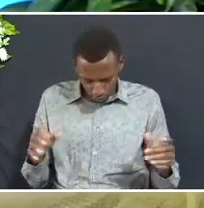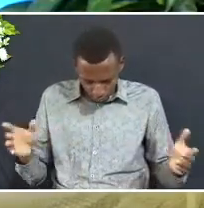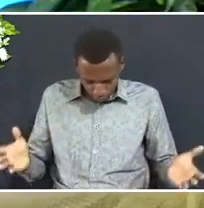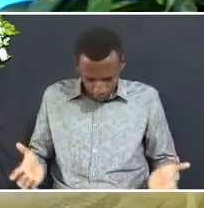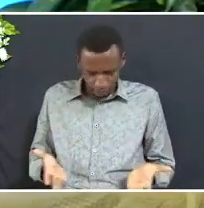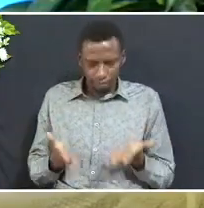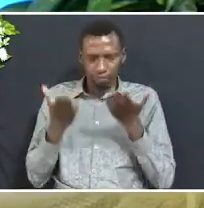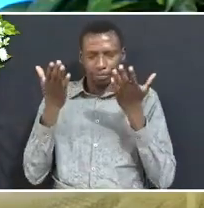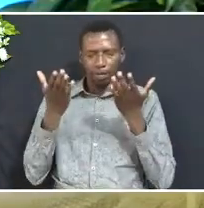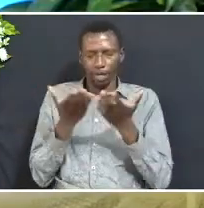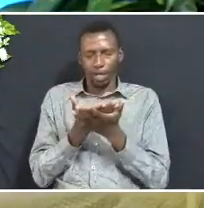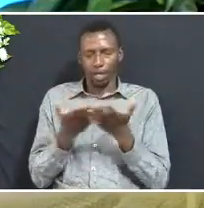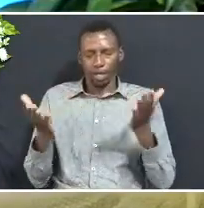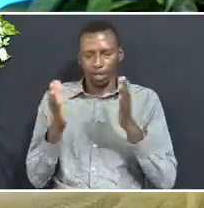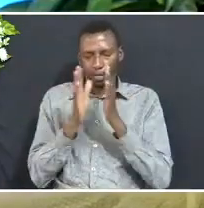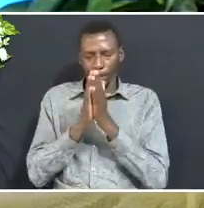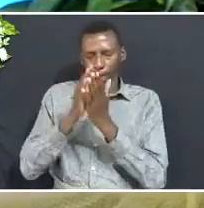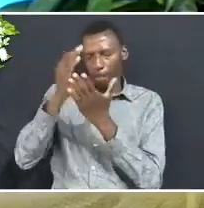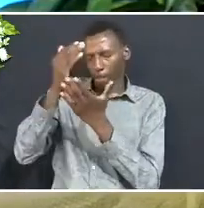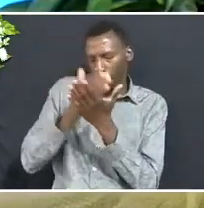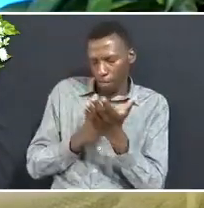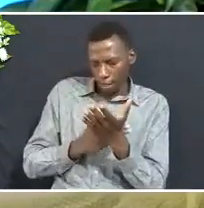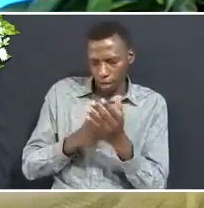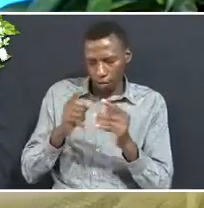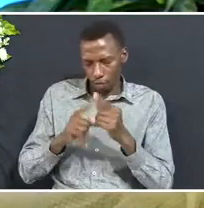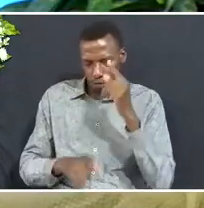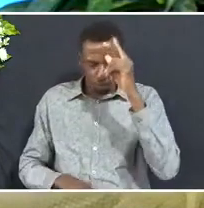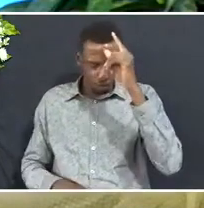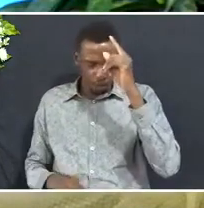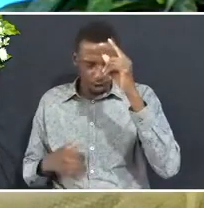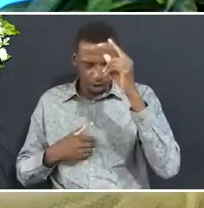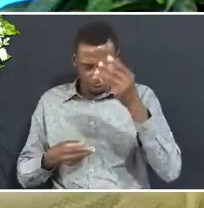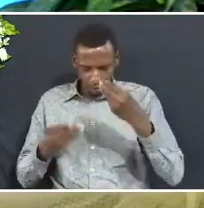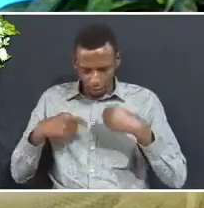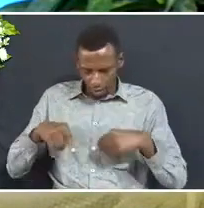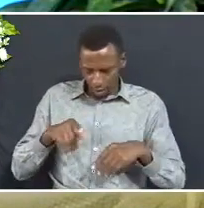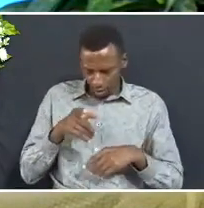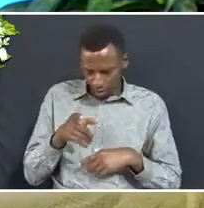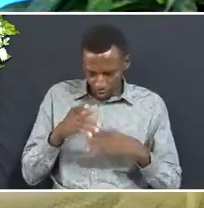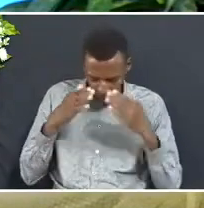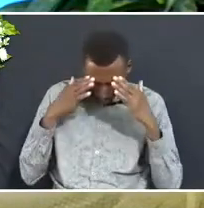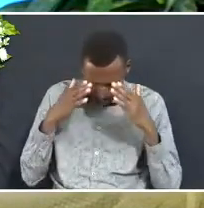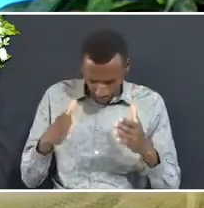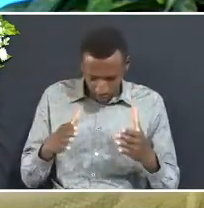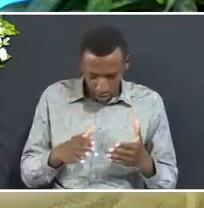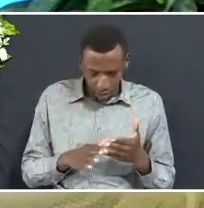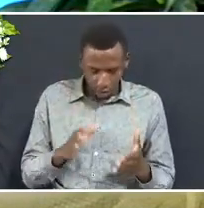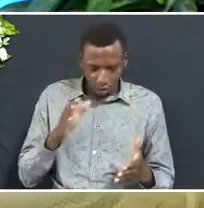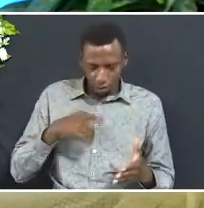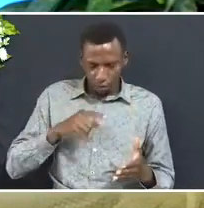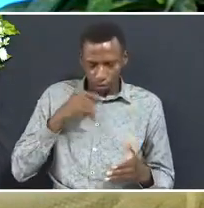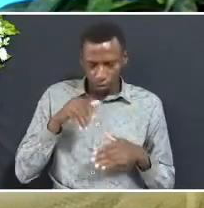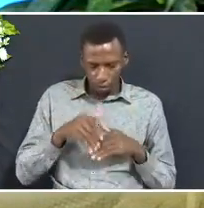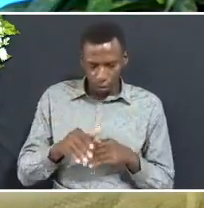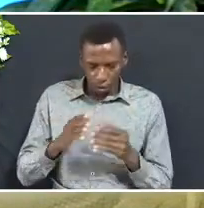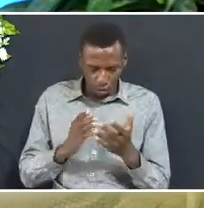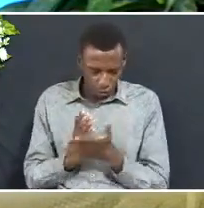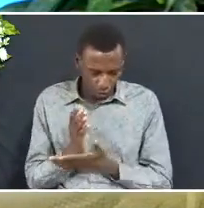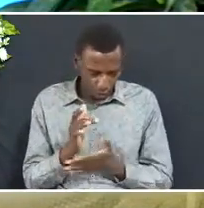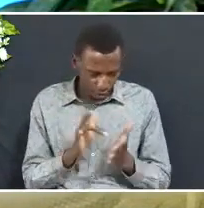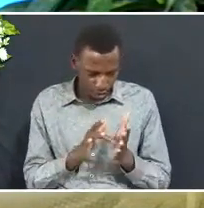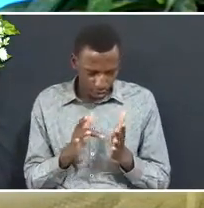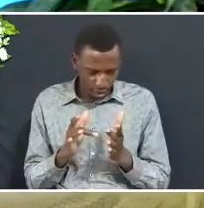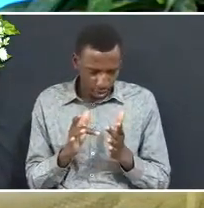requests to you, and you have given us this commitment. Most of us who followed online have